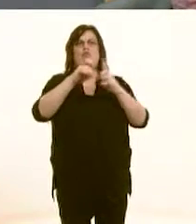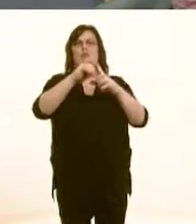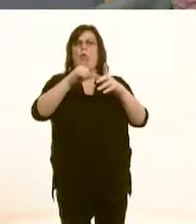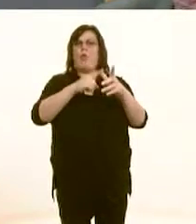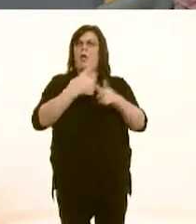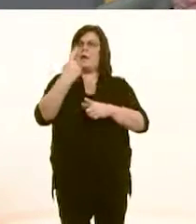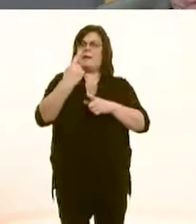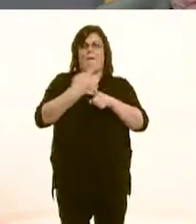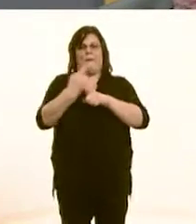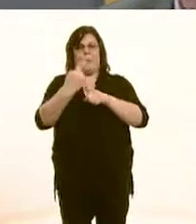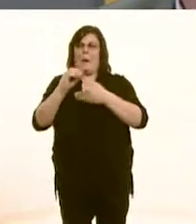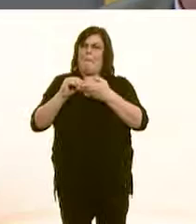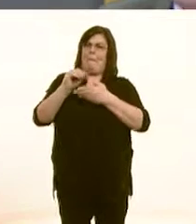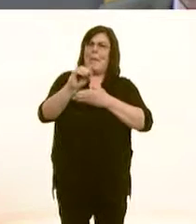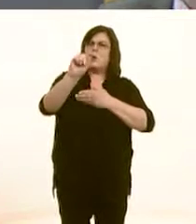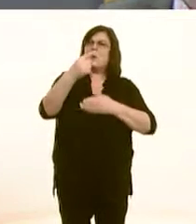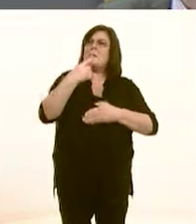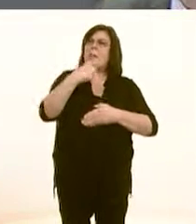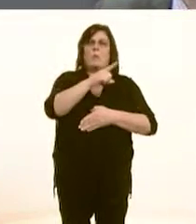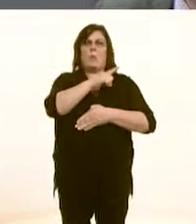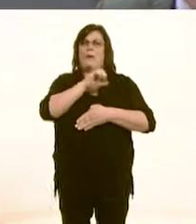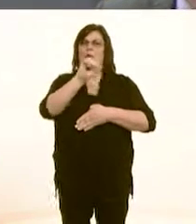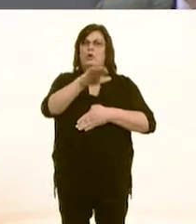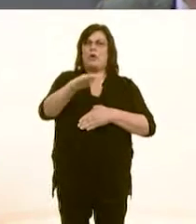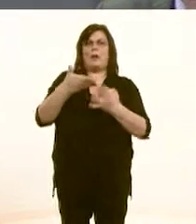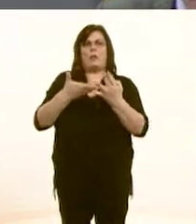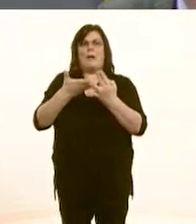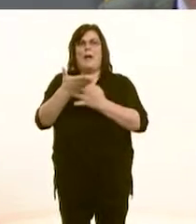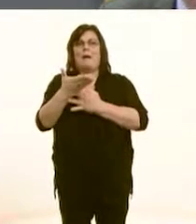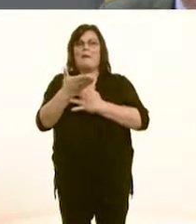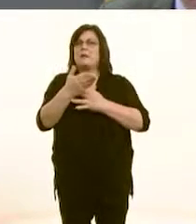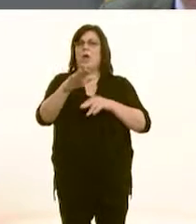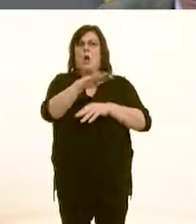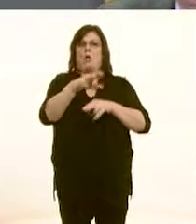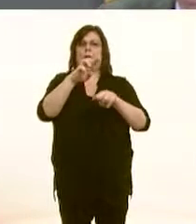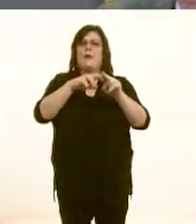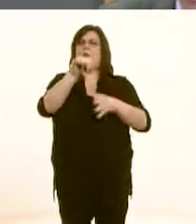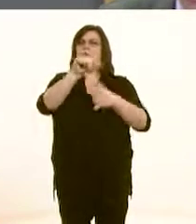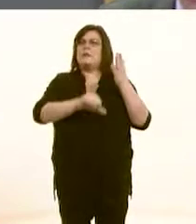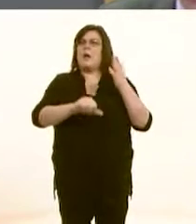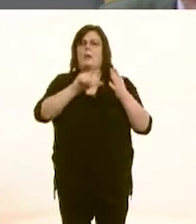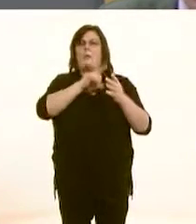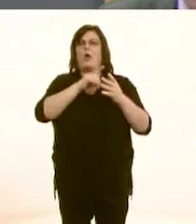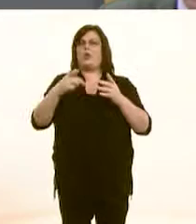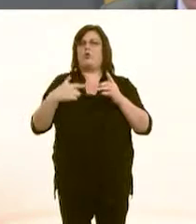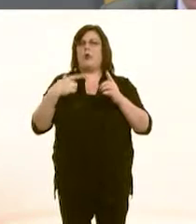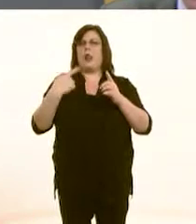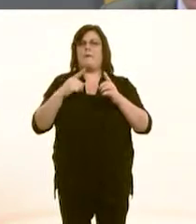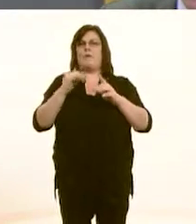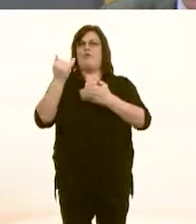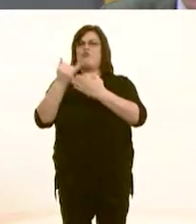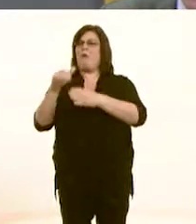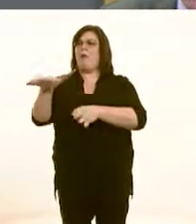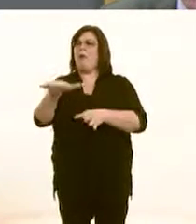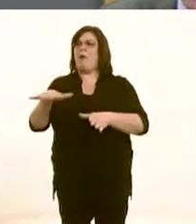£20 a week for her child to attend the local Flying Start scheme because she lives across the road from the